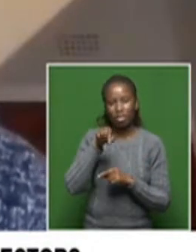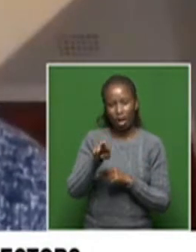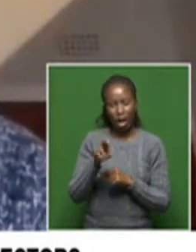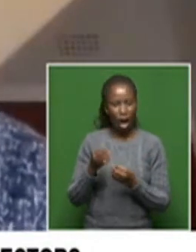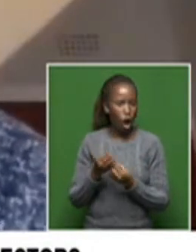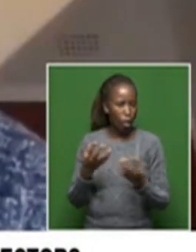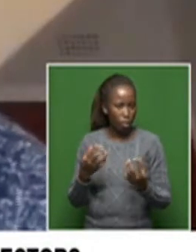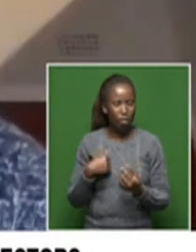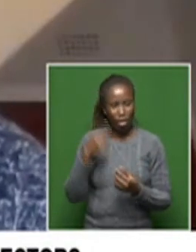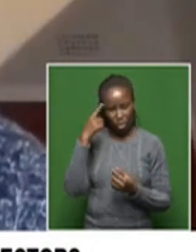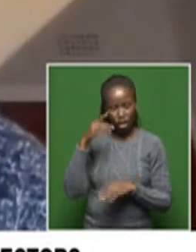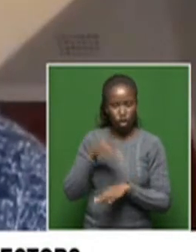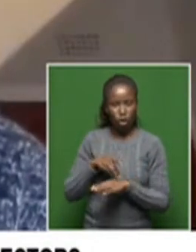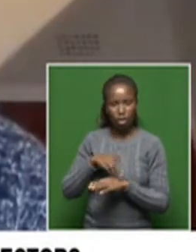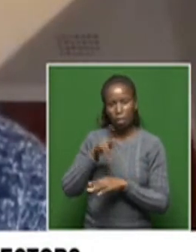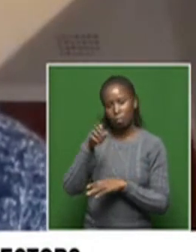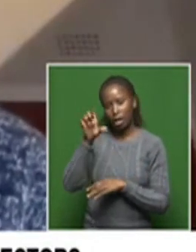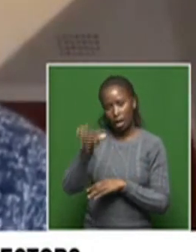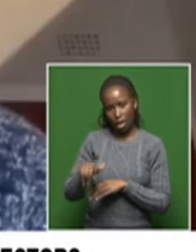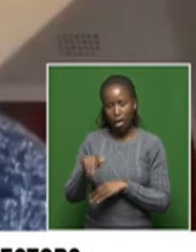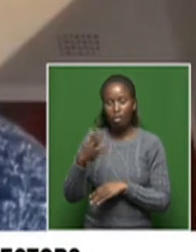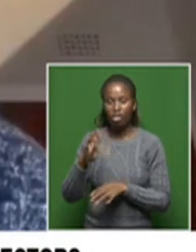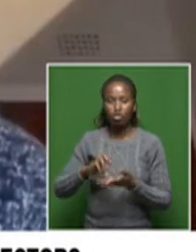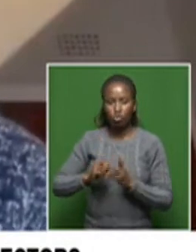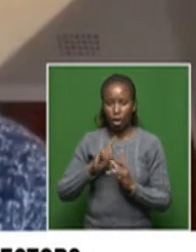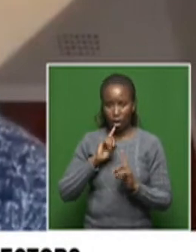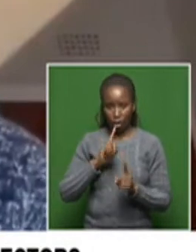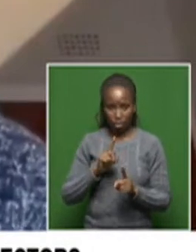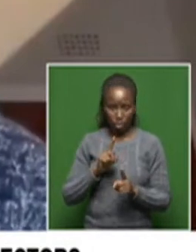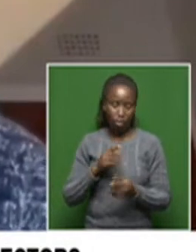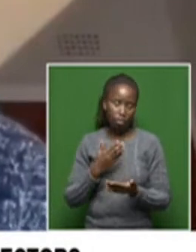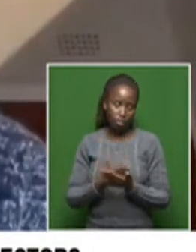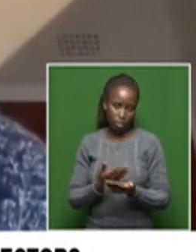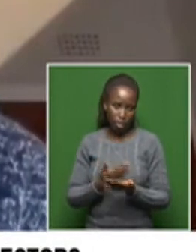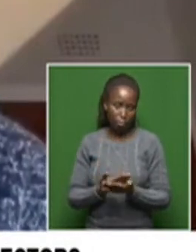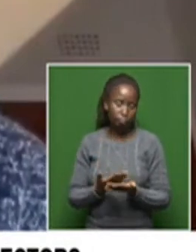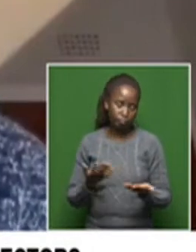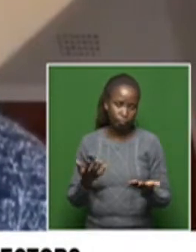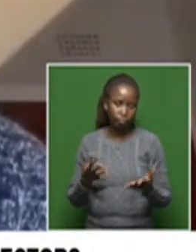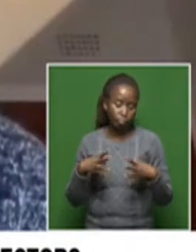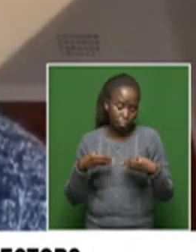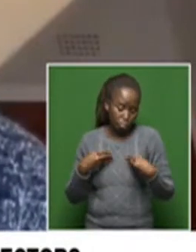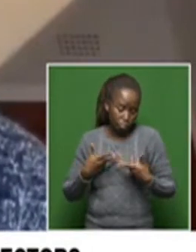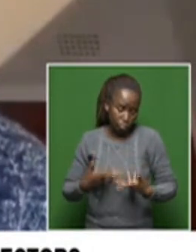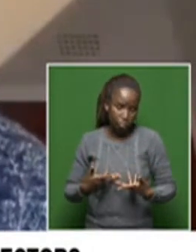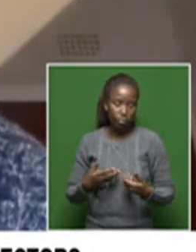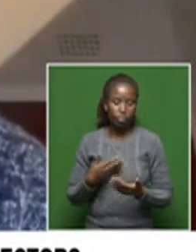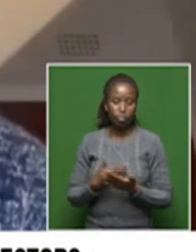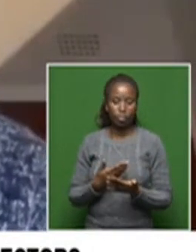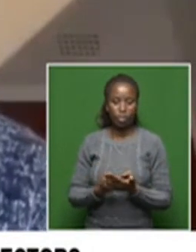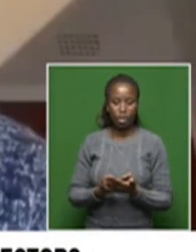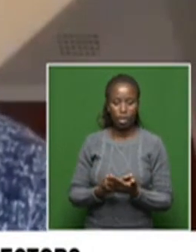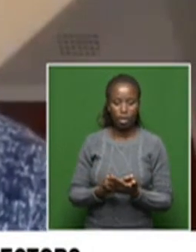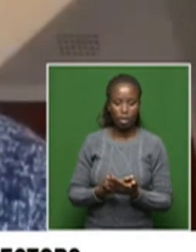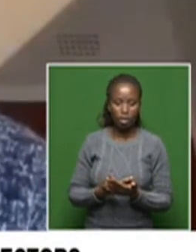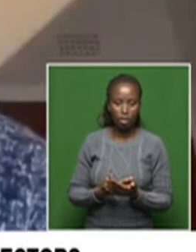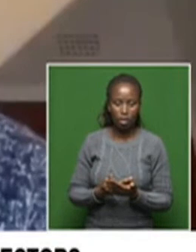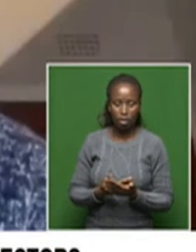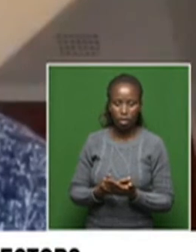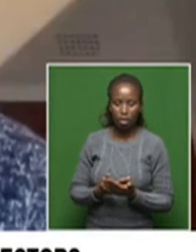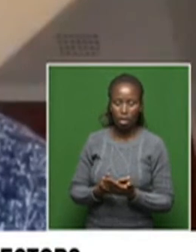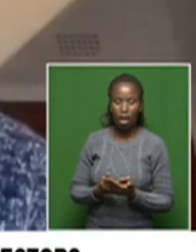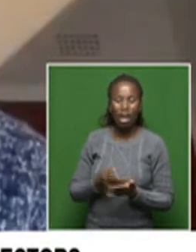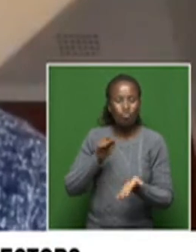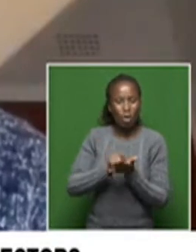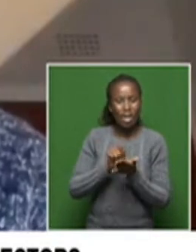was trying to do that. So if you will allow me Heidi, let me send you a written answer